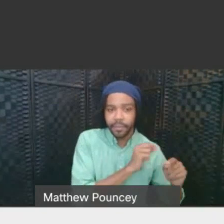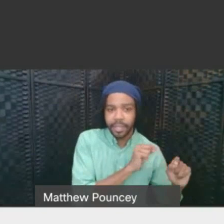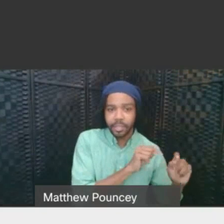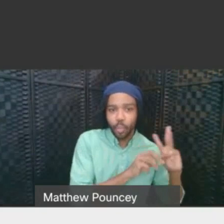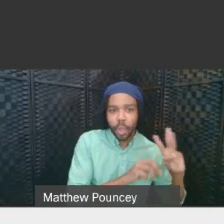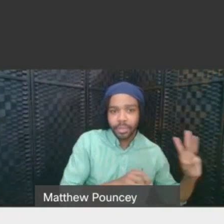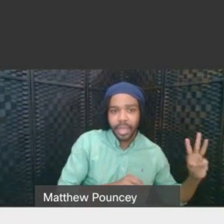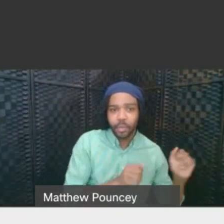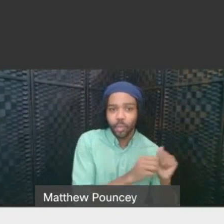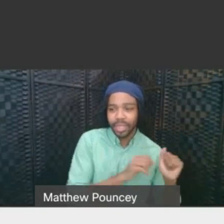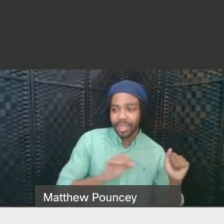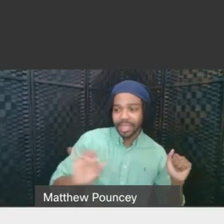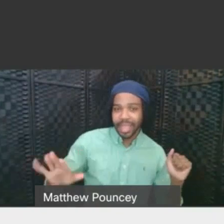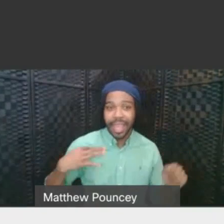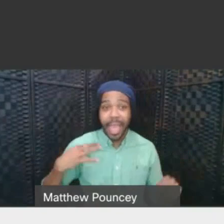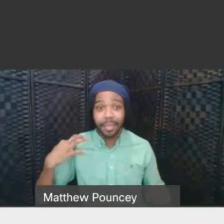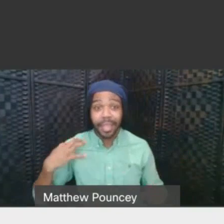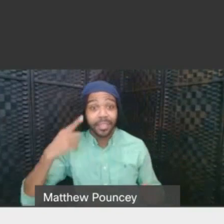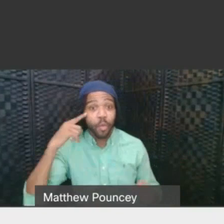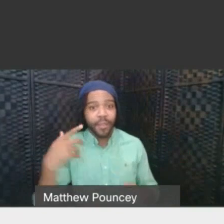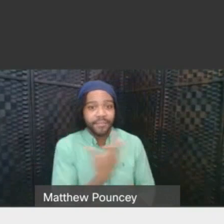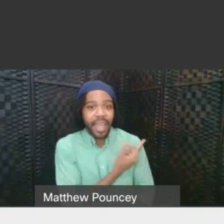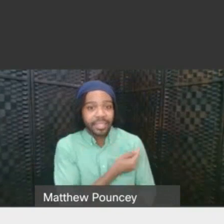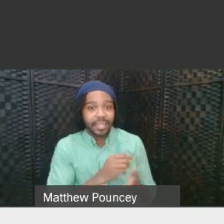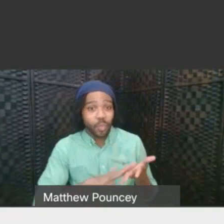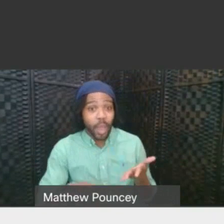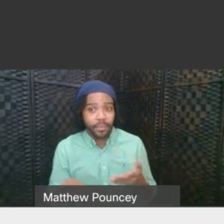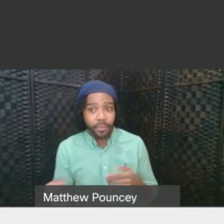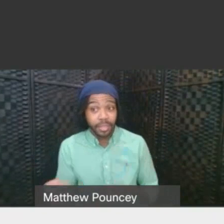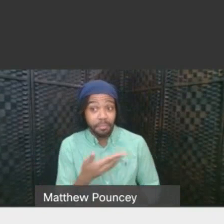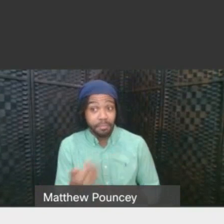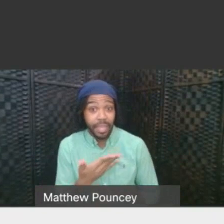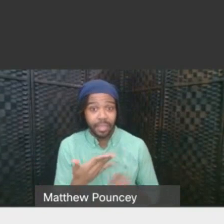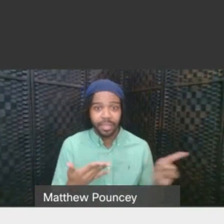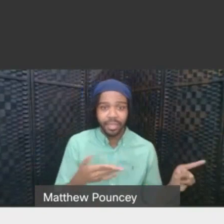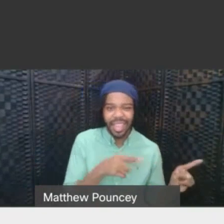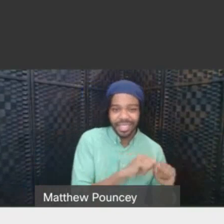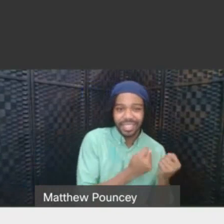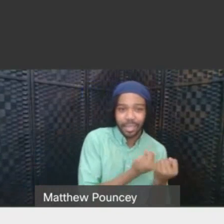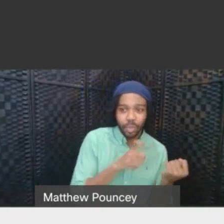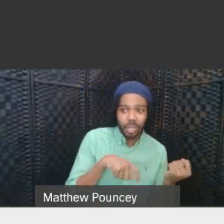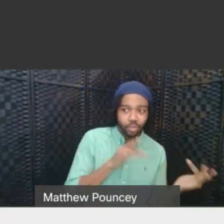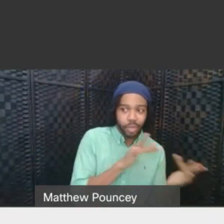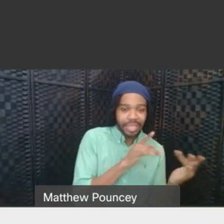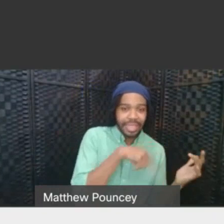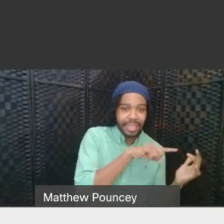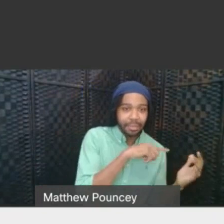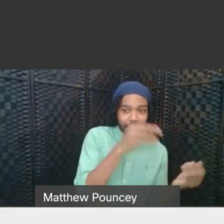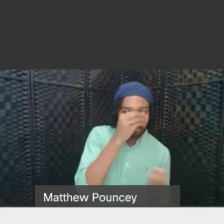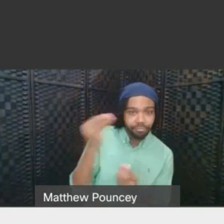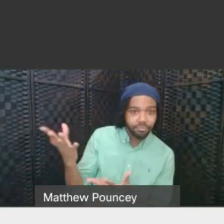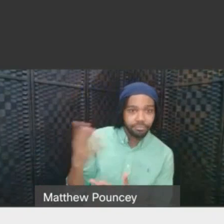those applications for vaccinations are submitted. So we will get back to you on.